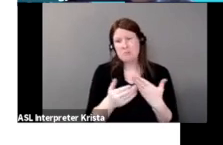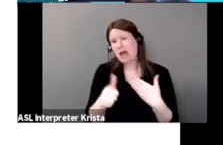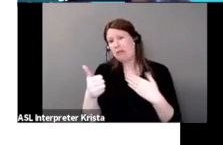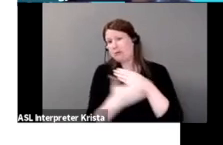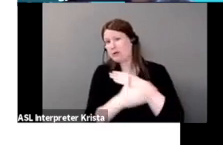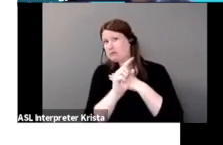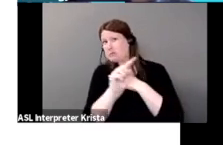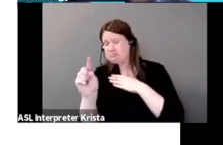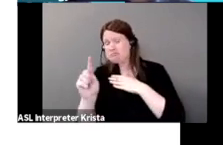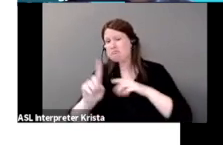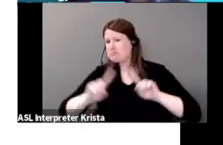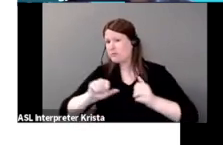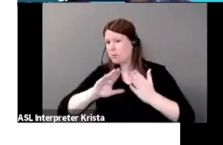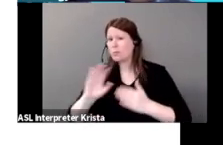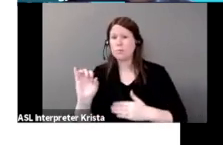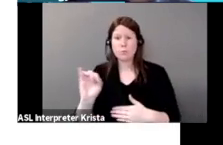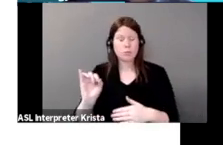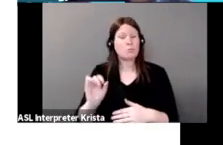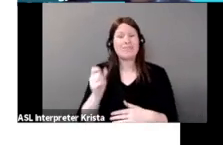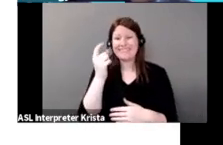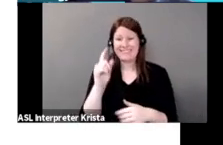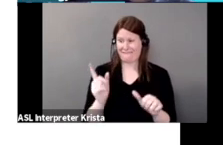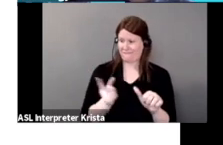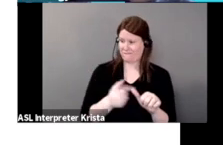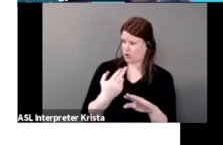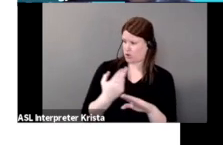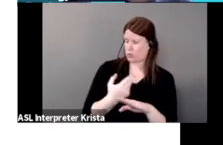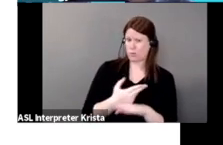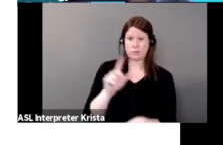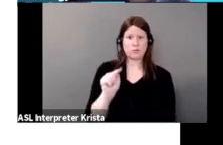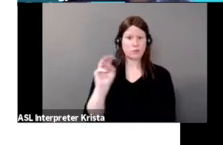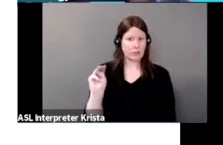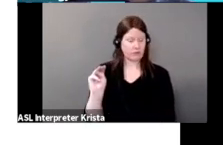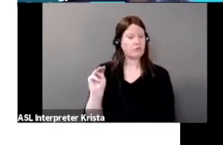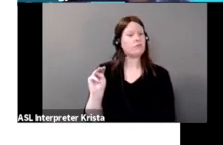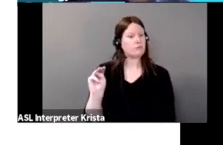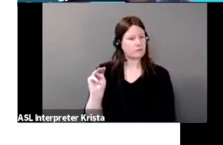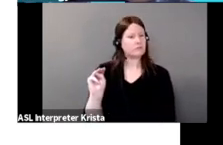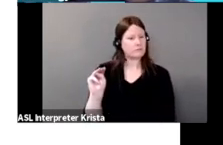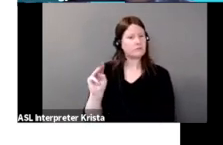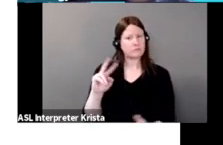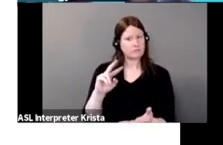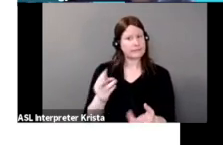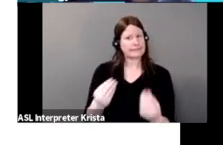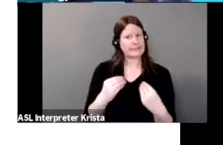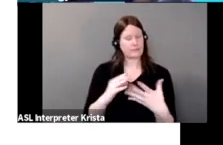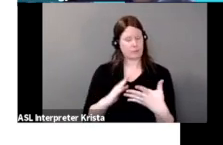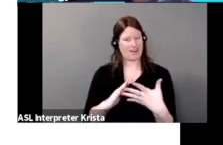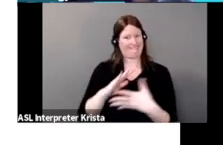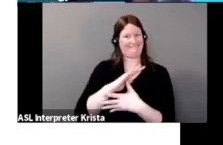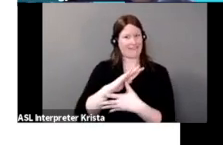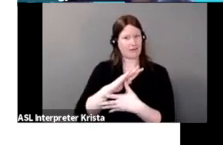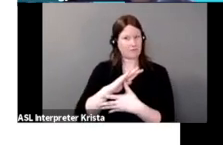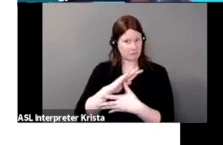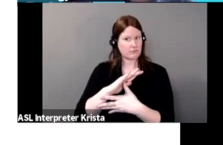But your first use of that trademark does confer additional priority to you.